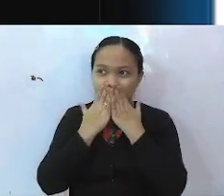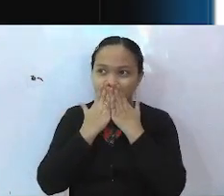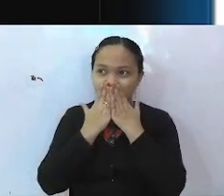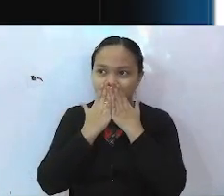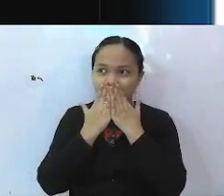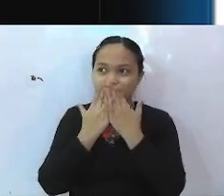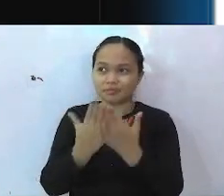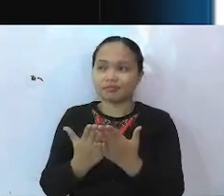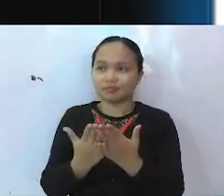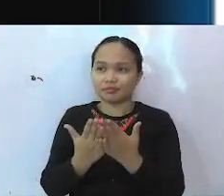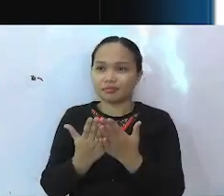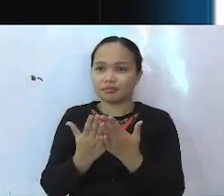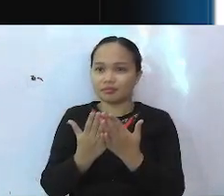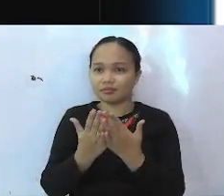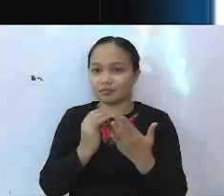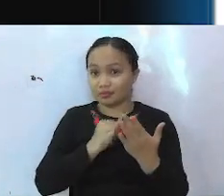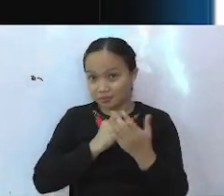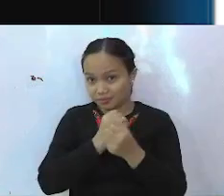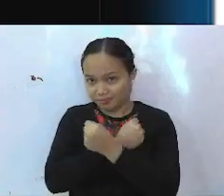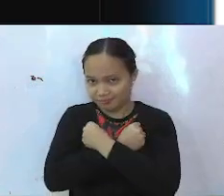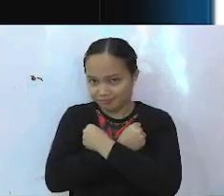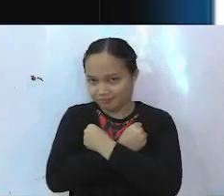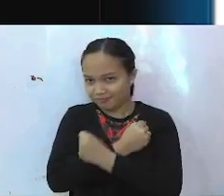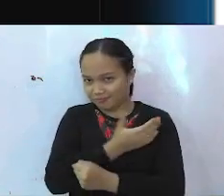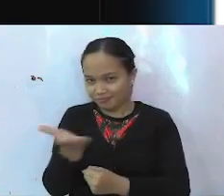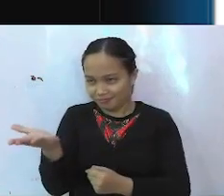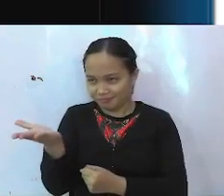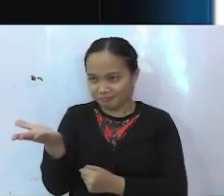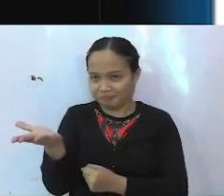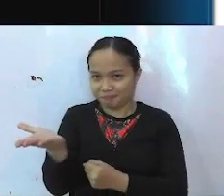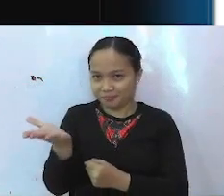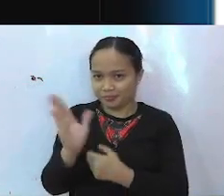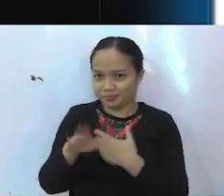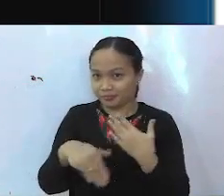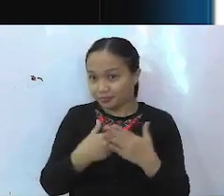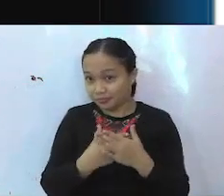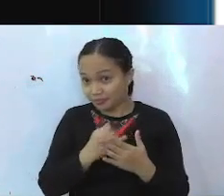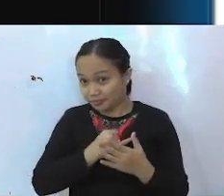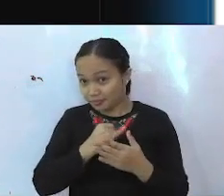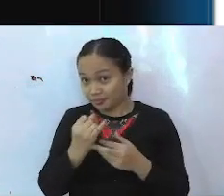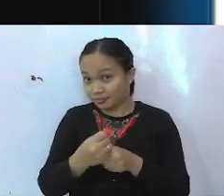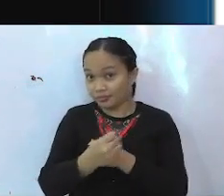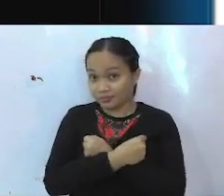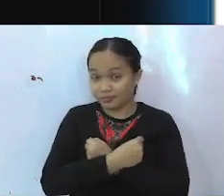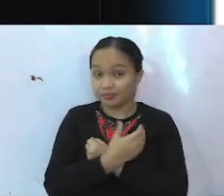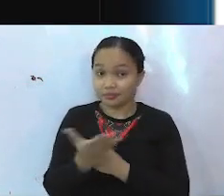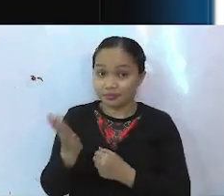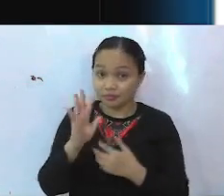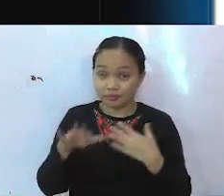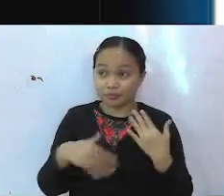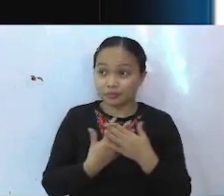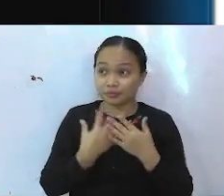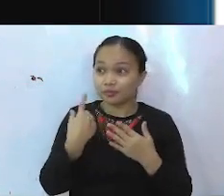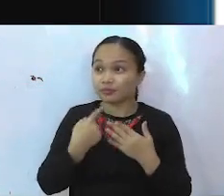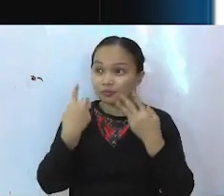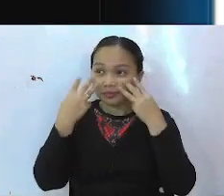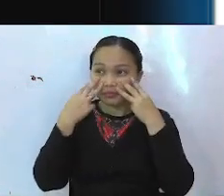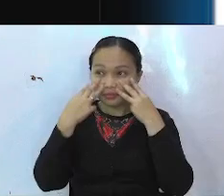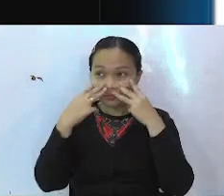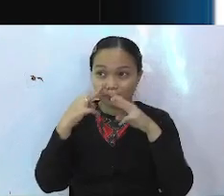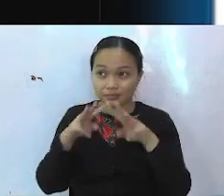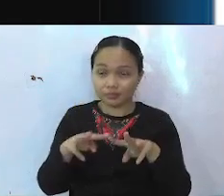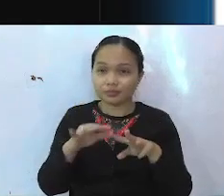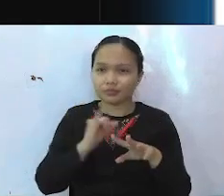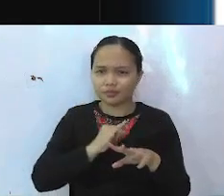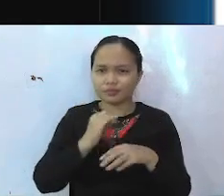All right. I love you guys. Amen. I do. I love the young people watching. And when I say I